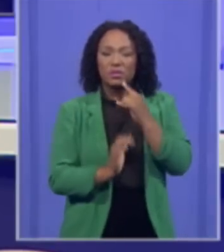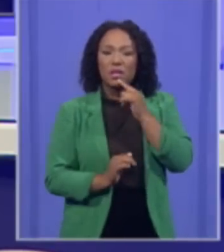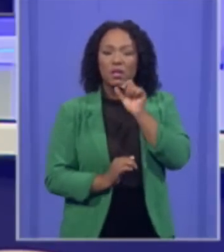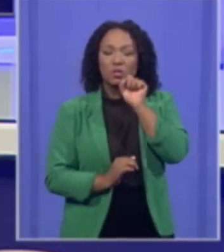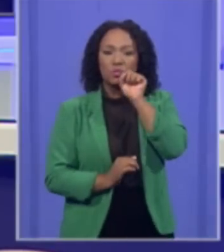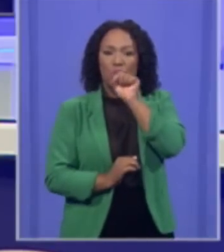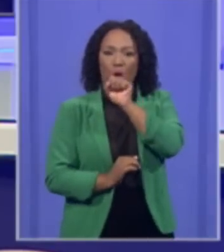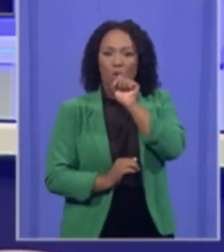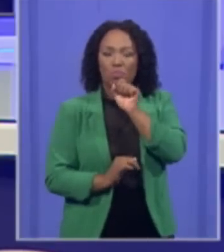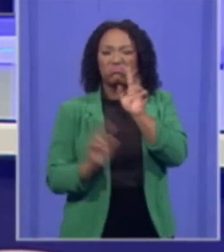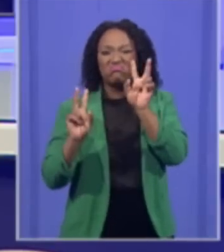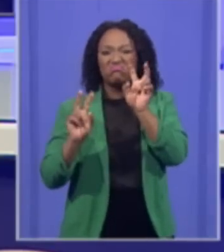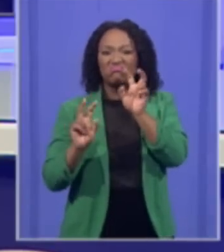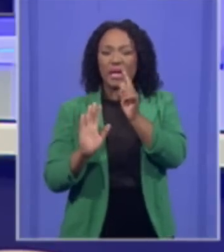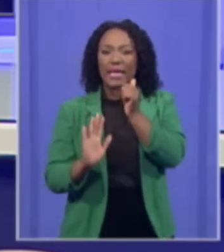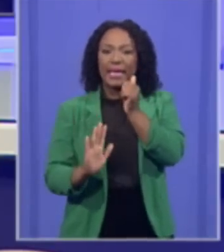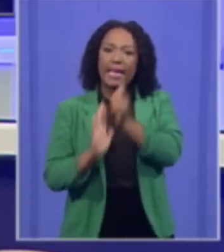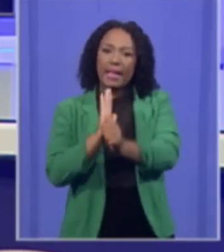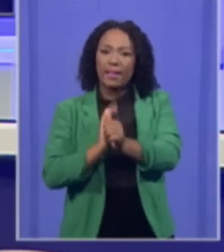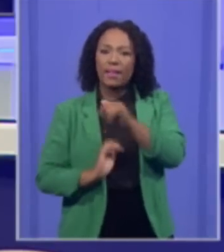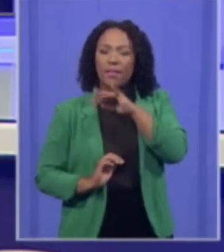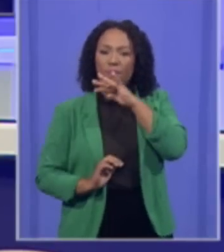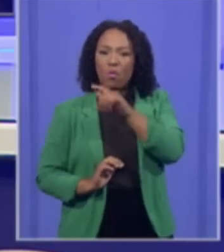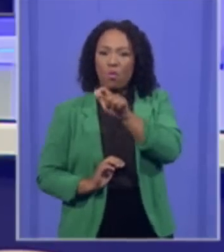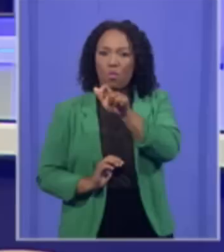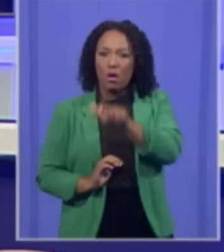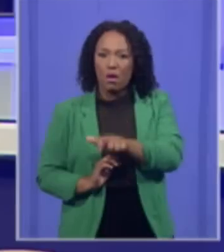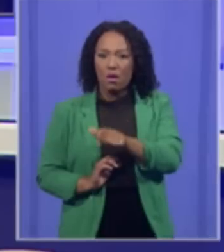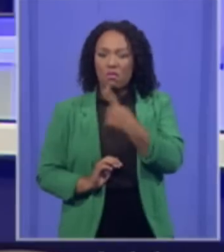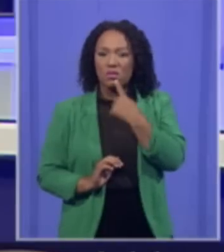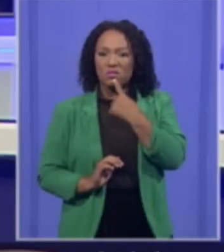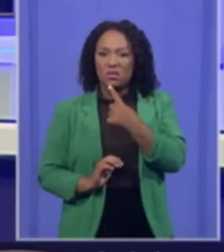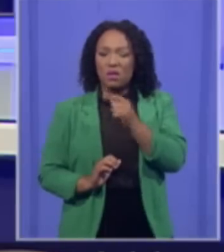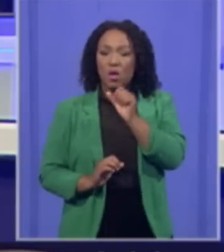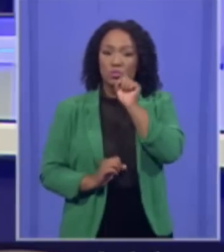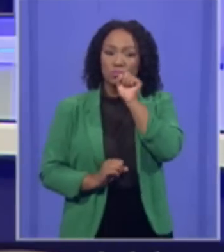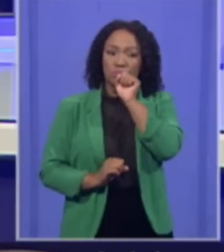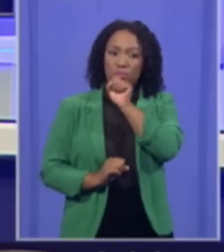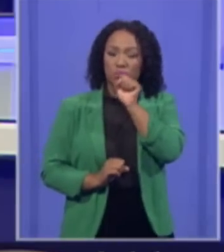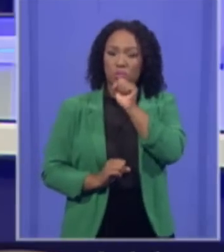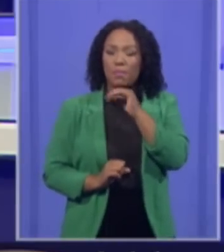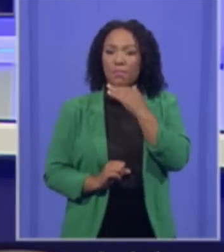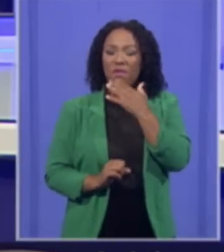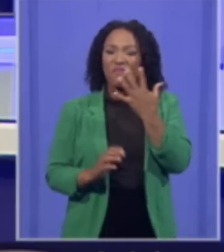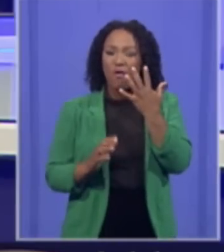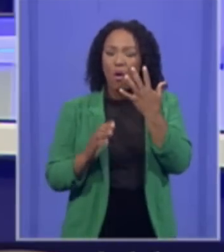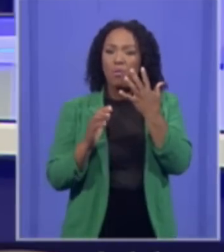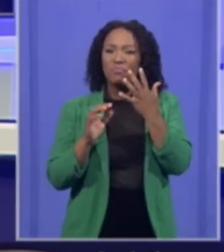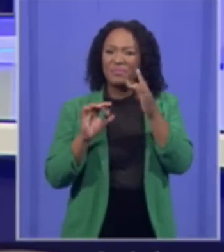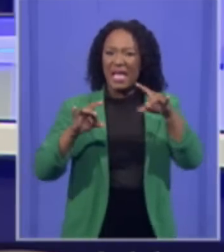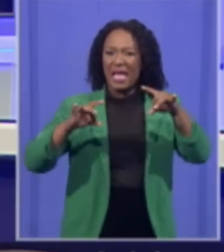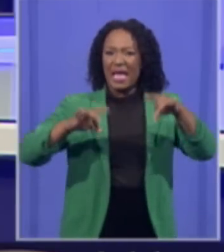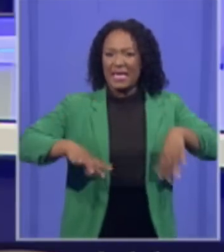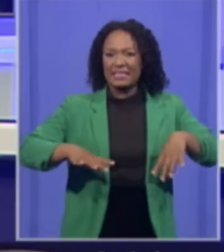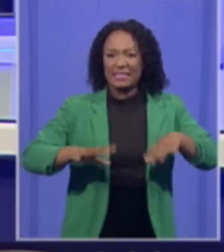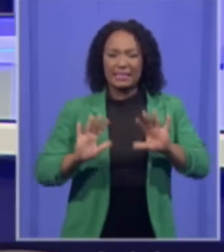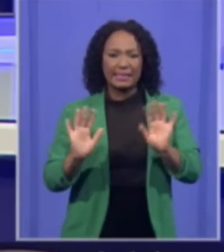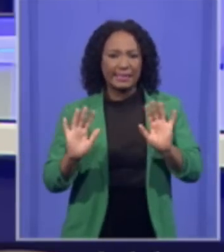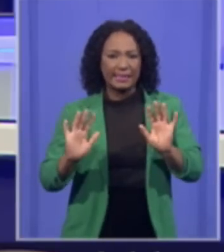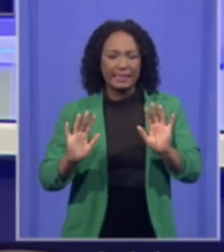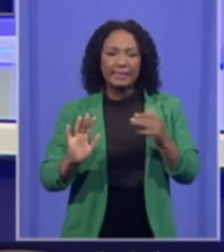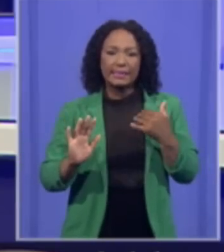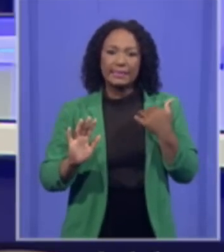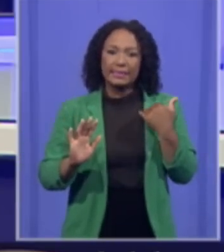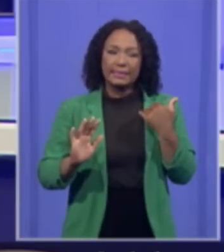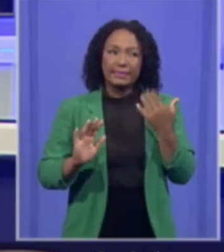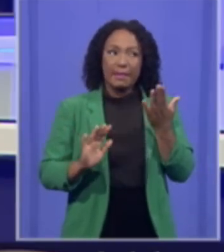Boer yeo e hweditšego gore koša yeo ga se ya go hlohleletša lehloyo. Ka morago ga go hlahloba diteng tša kgopelo